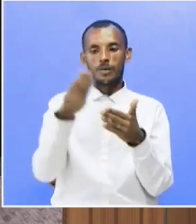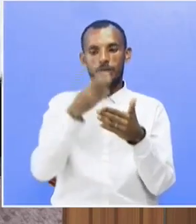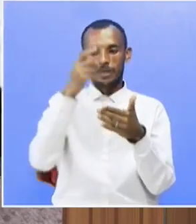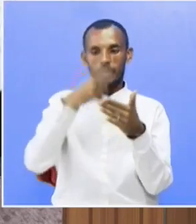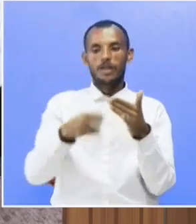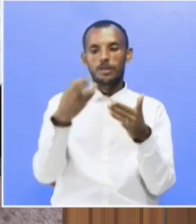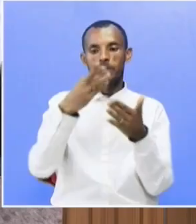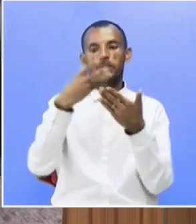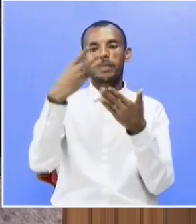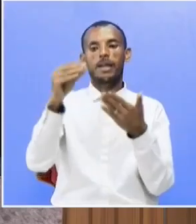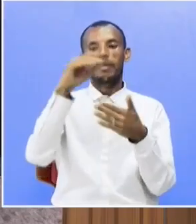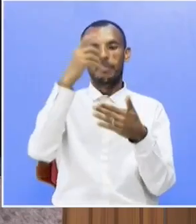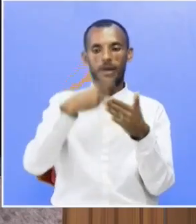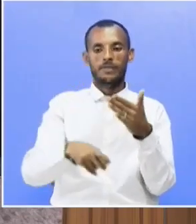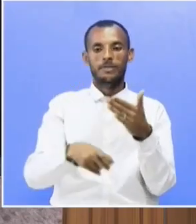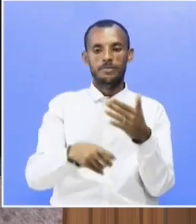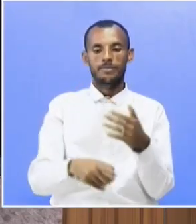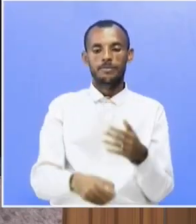price?